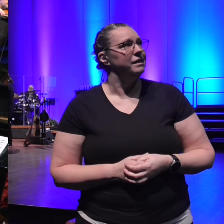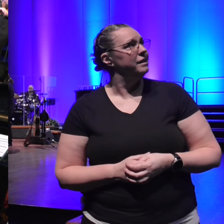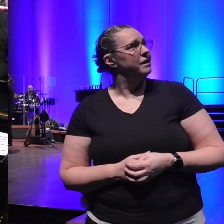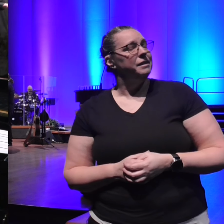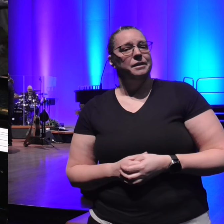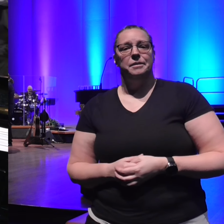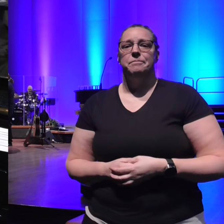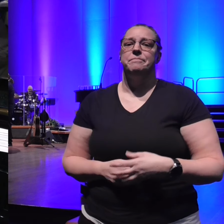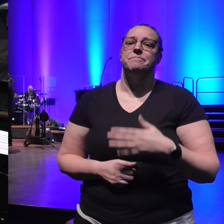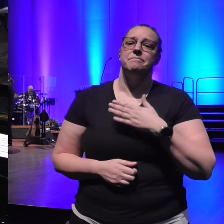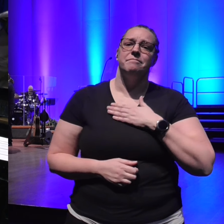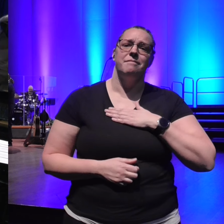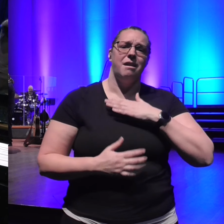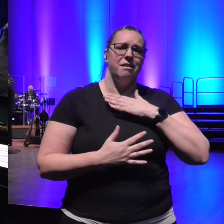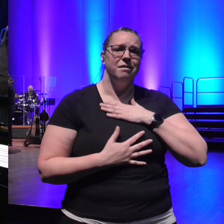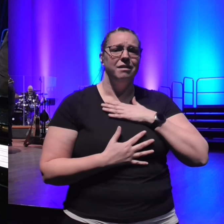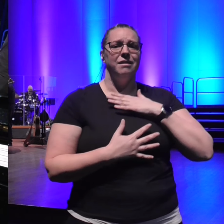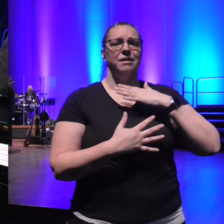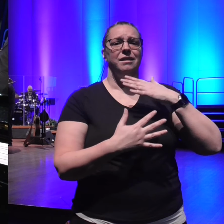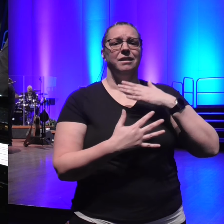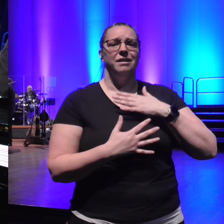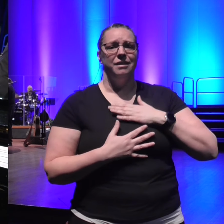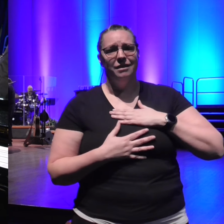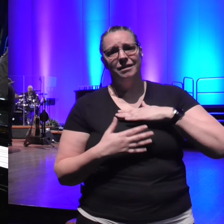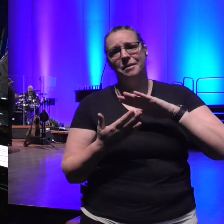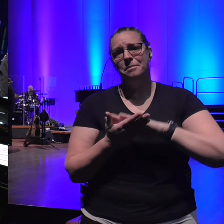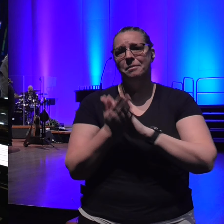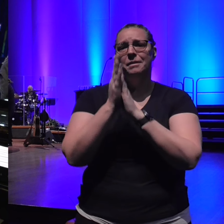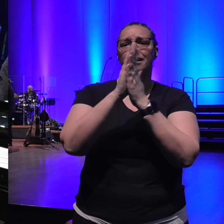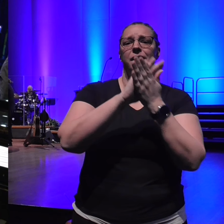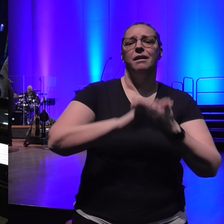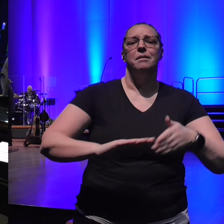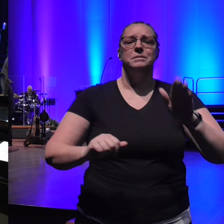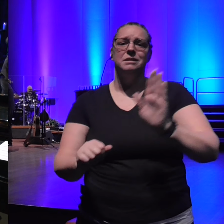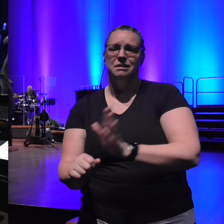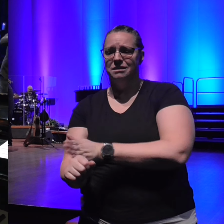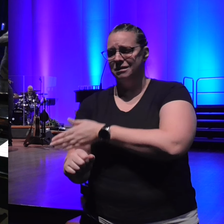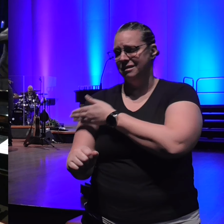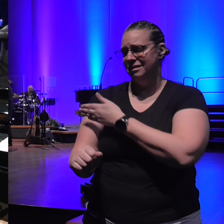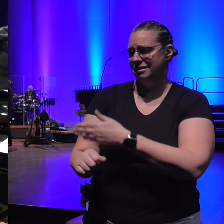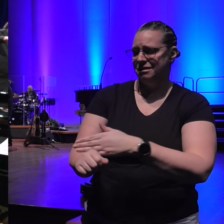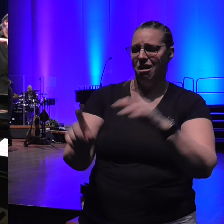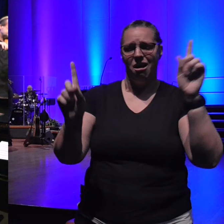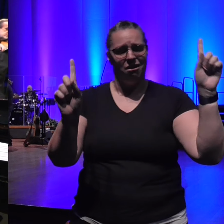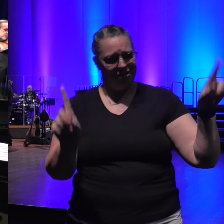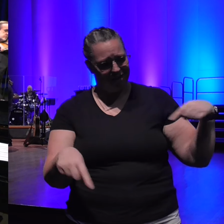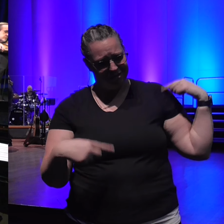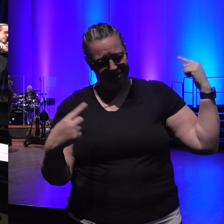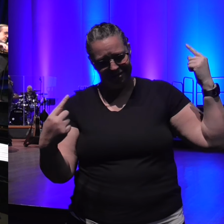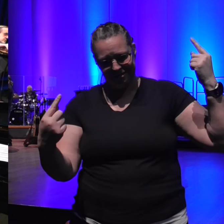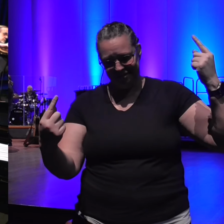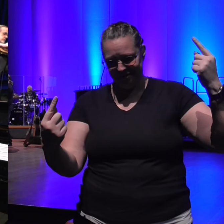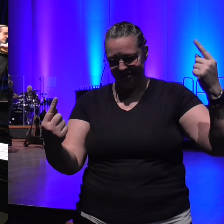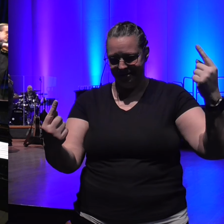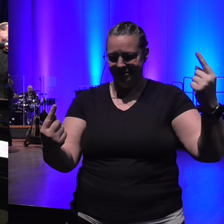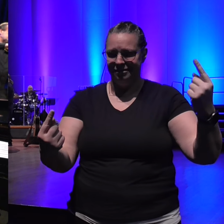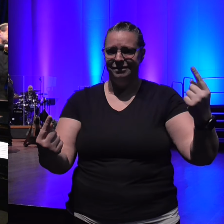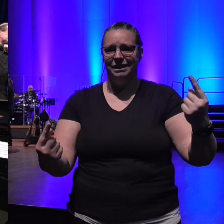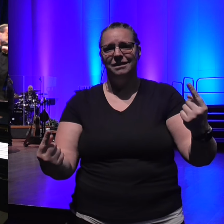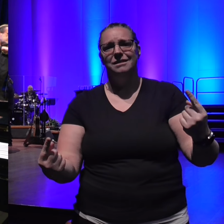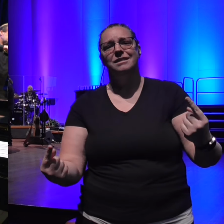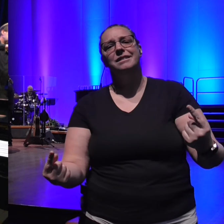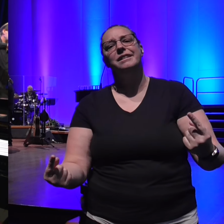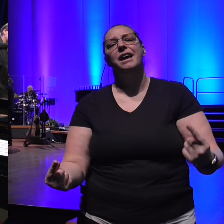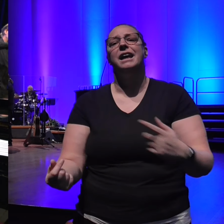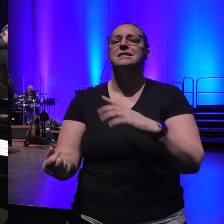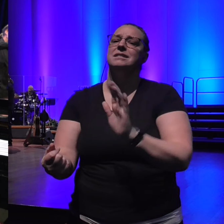And my breath becomes a song that was singing all along, that